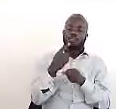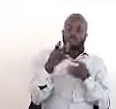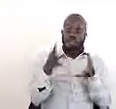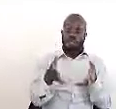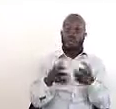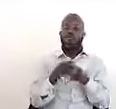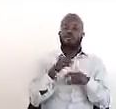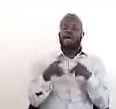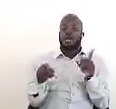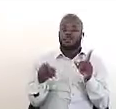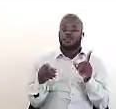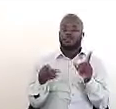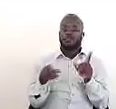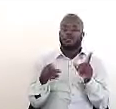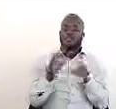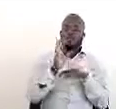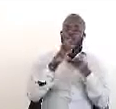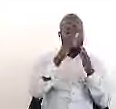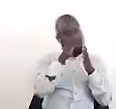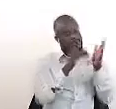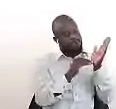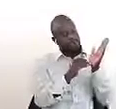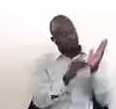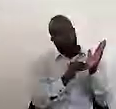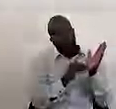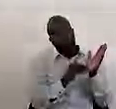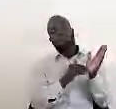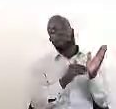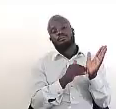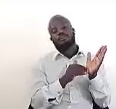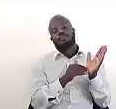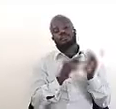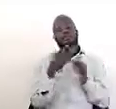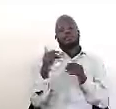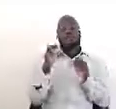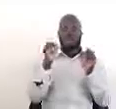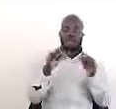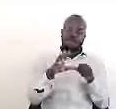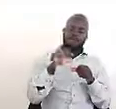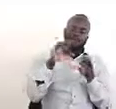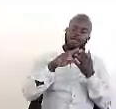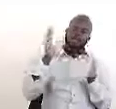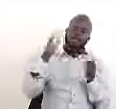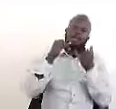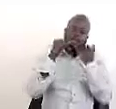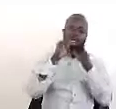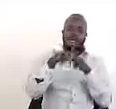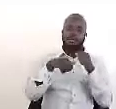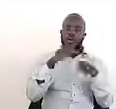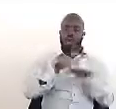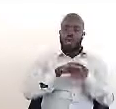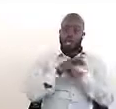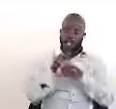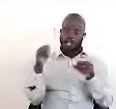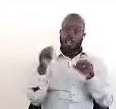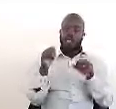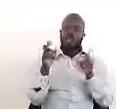ones here. But all of these are things that you can find